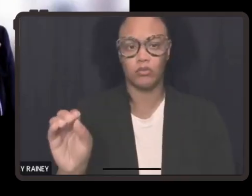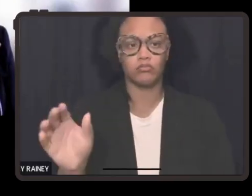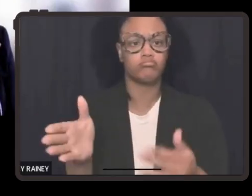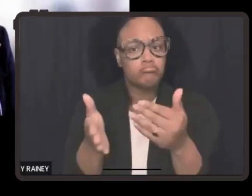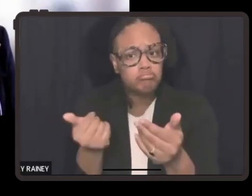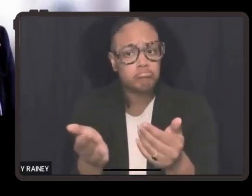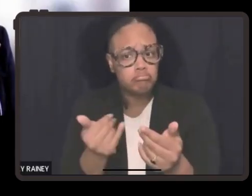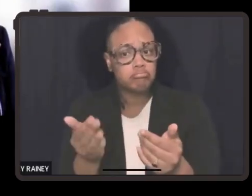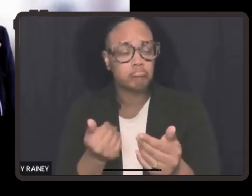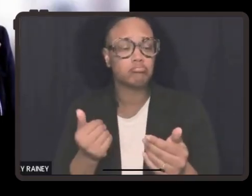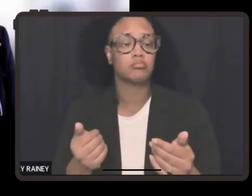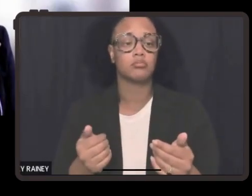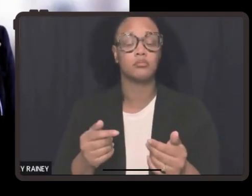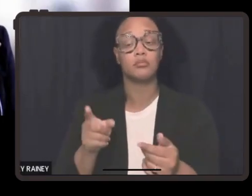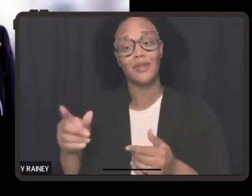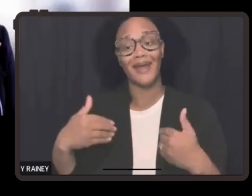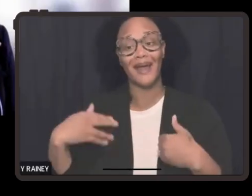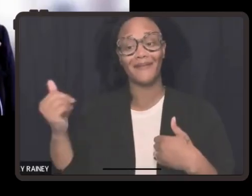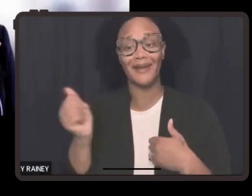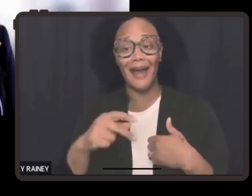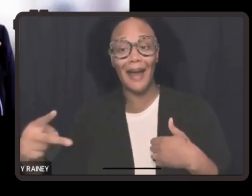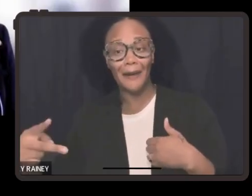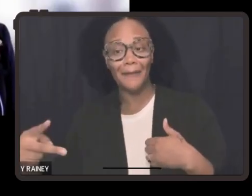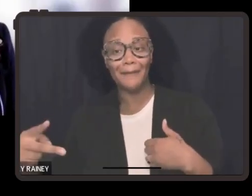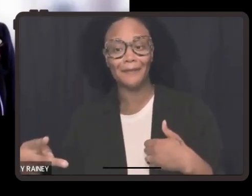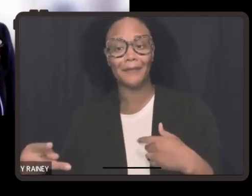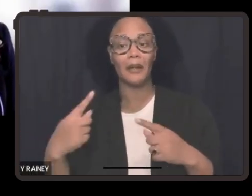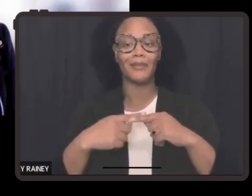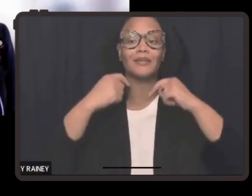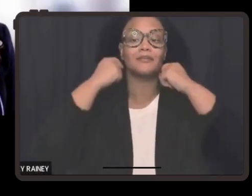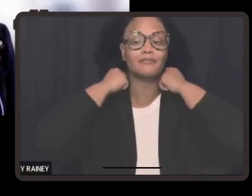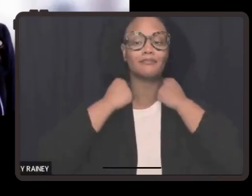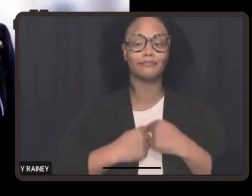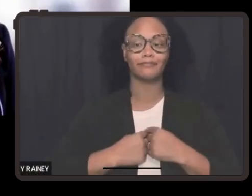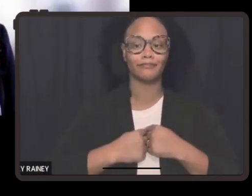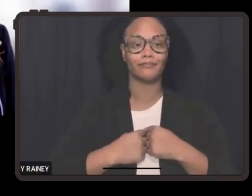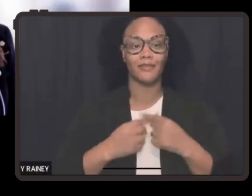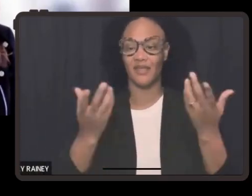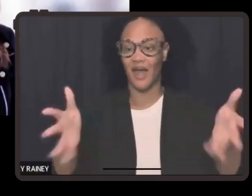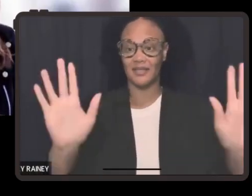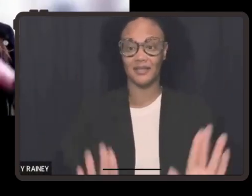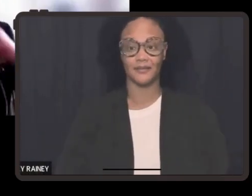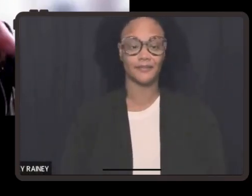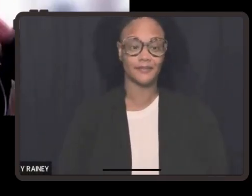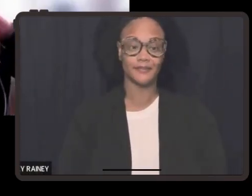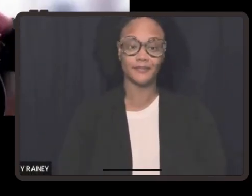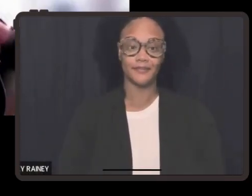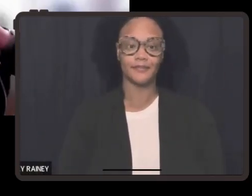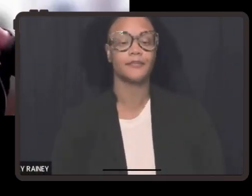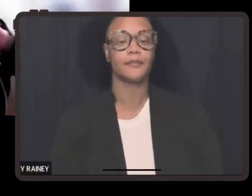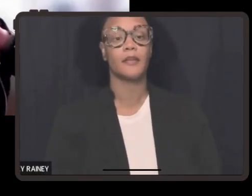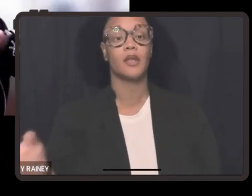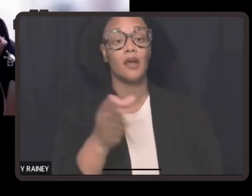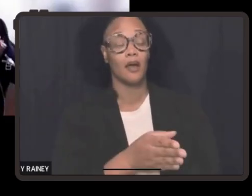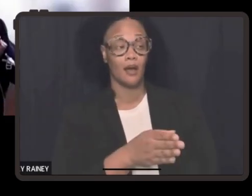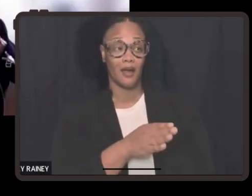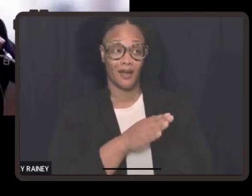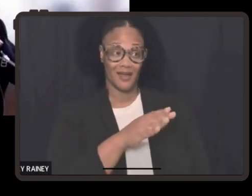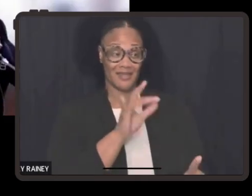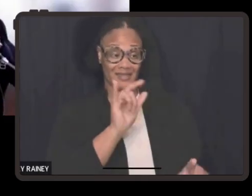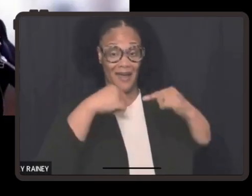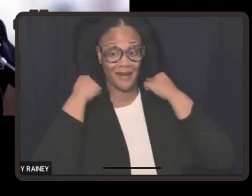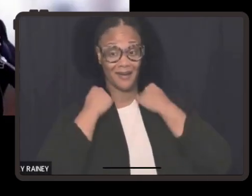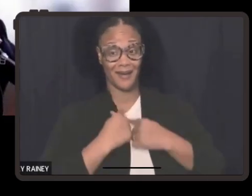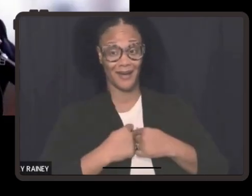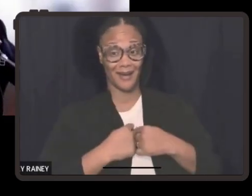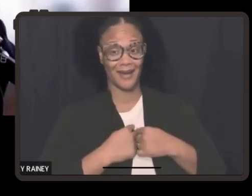the device you put on the neck, that's it. And it's the only thing about the neck is it sometimes doesn't